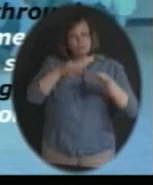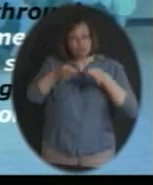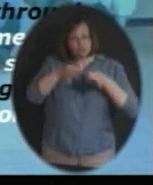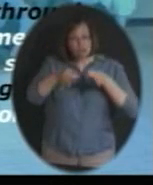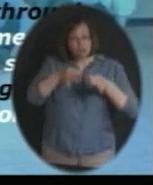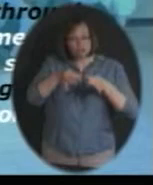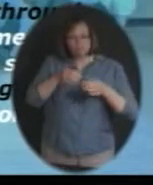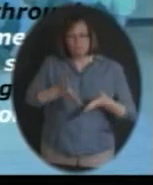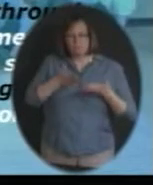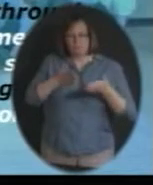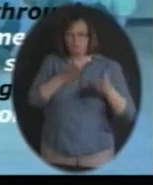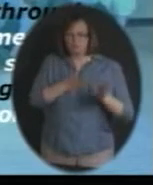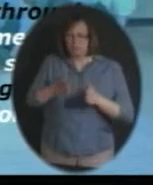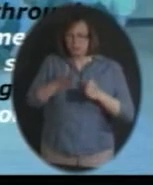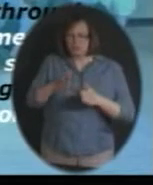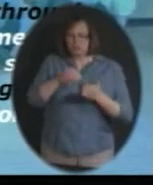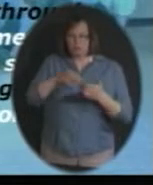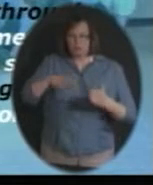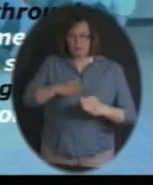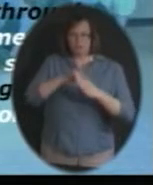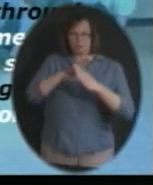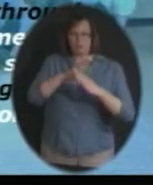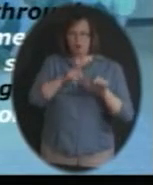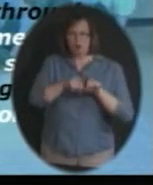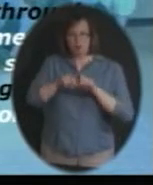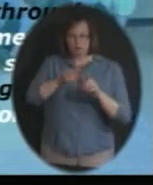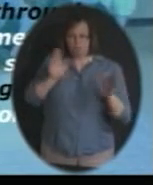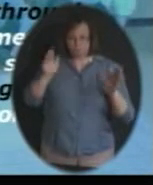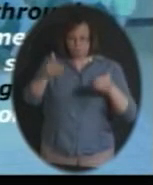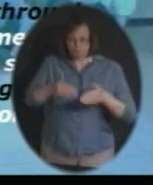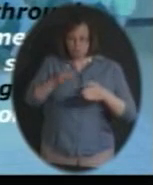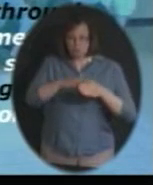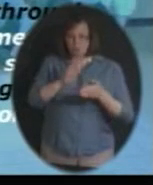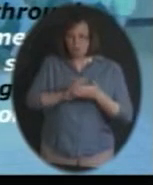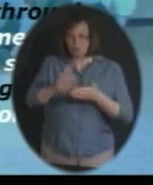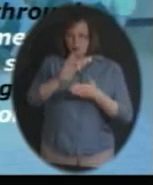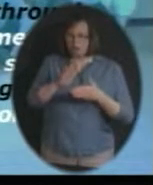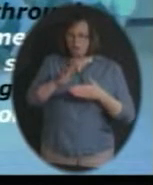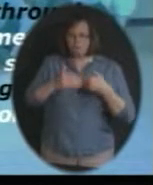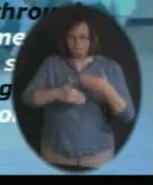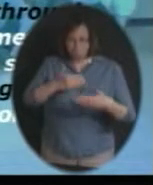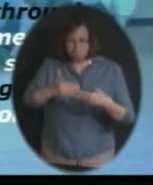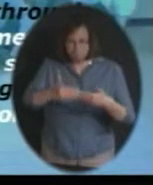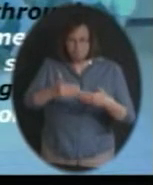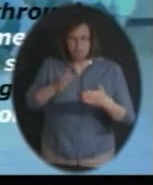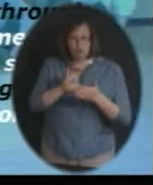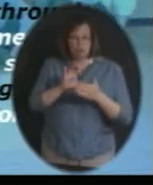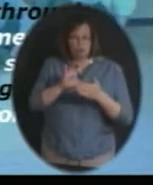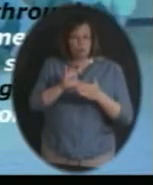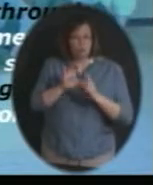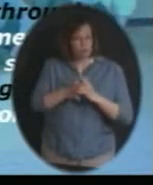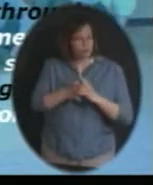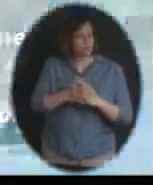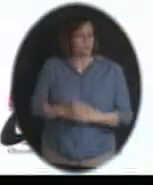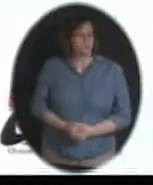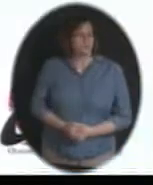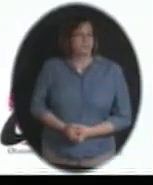provides strategic student intervention, and it all centers around a college-going culture.